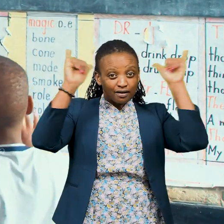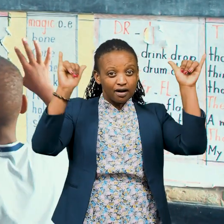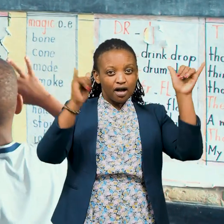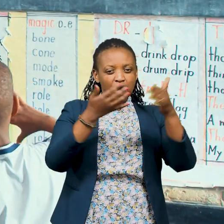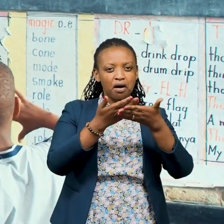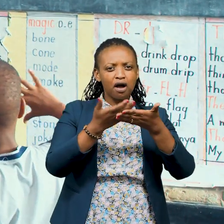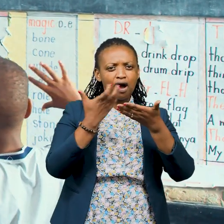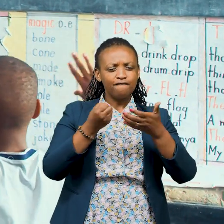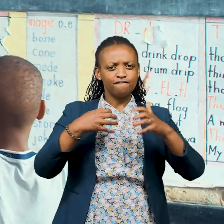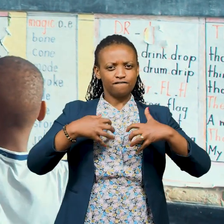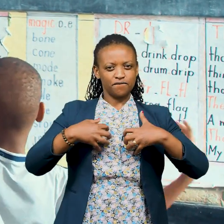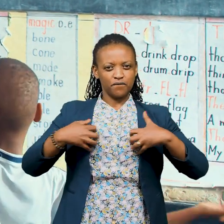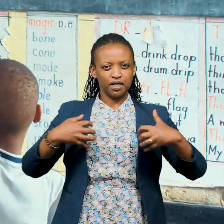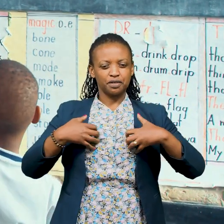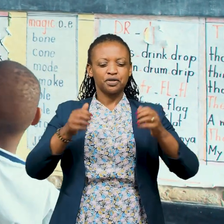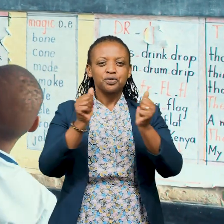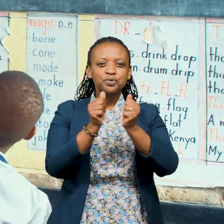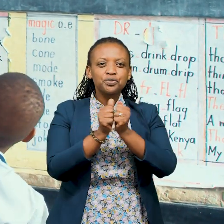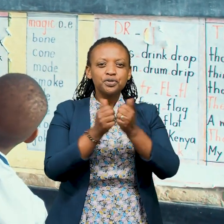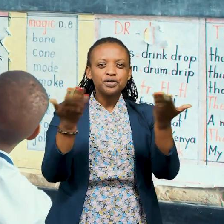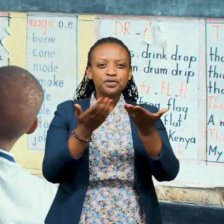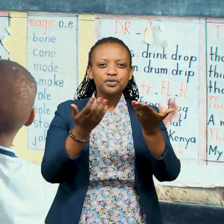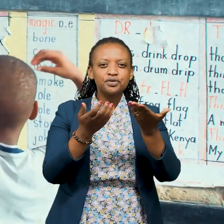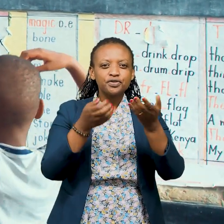an animal with the